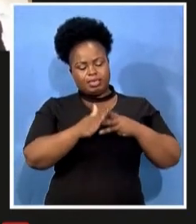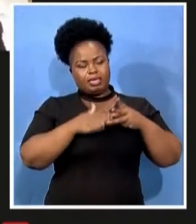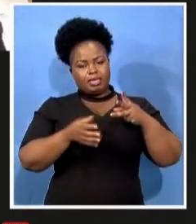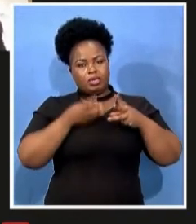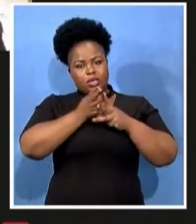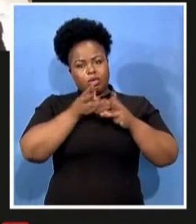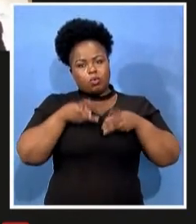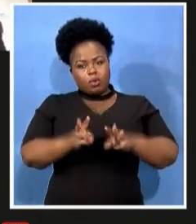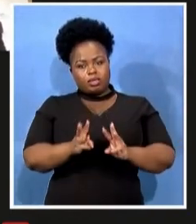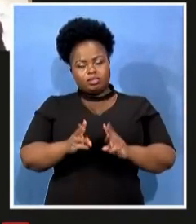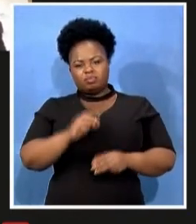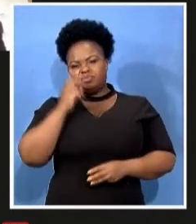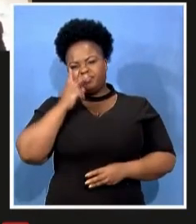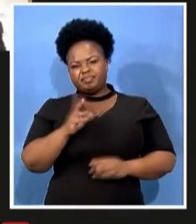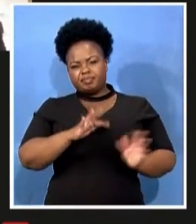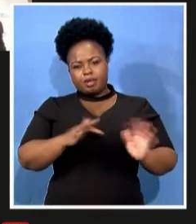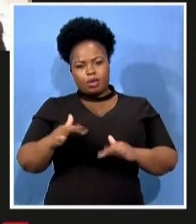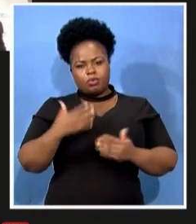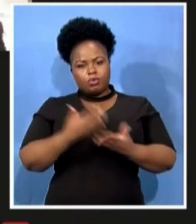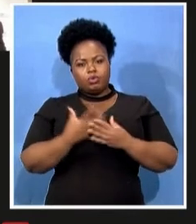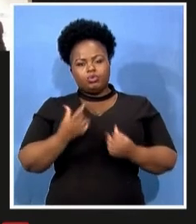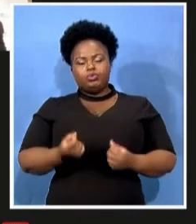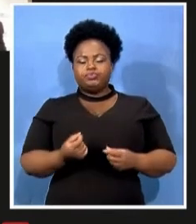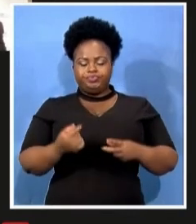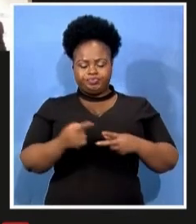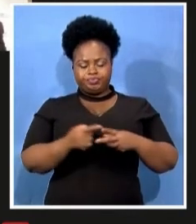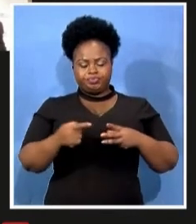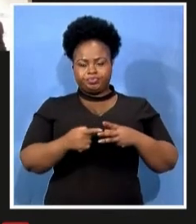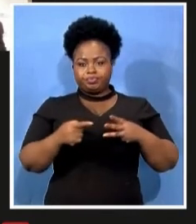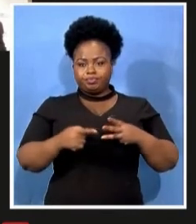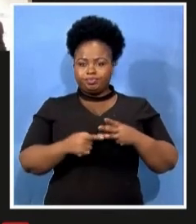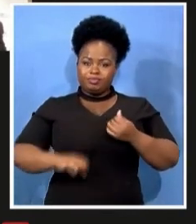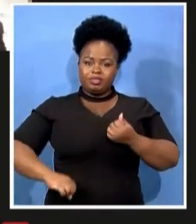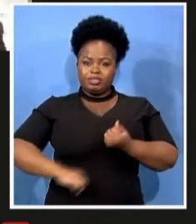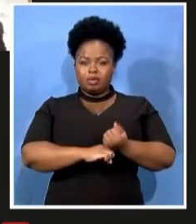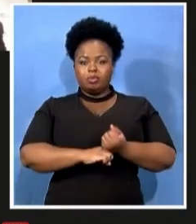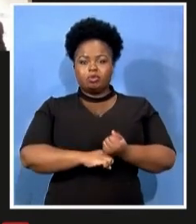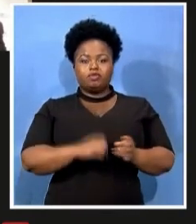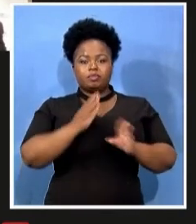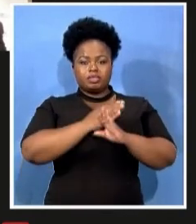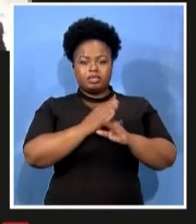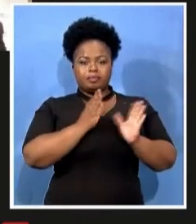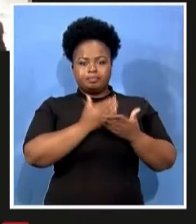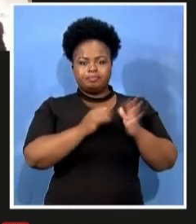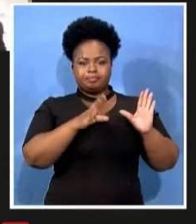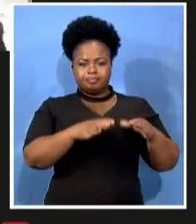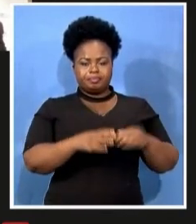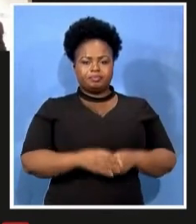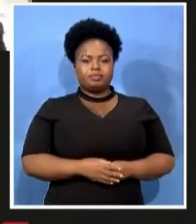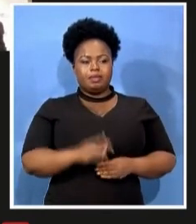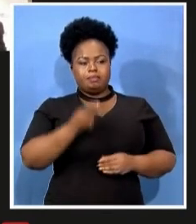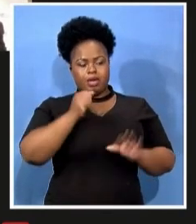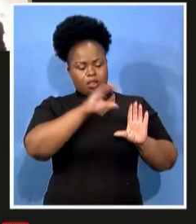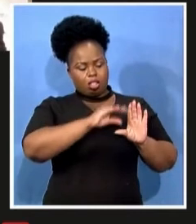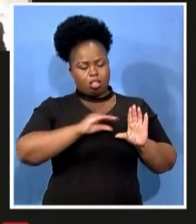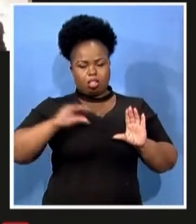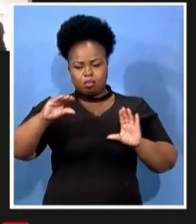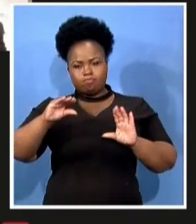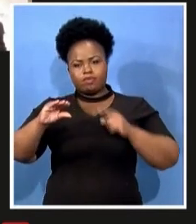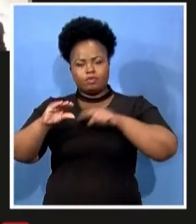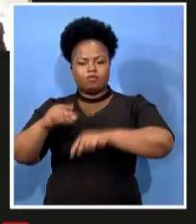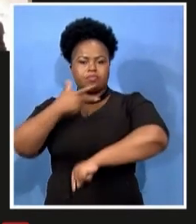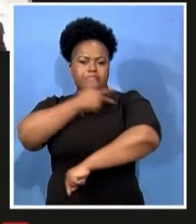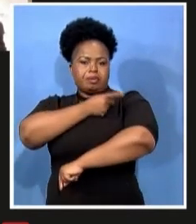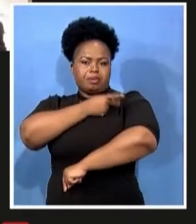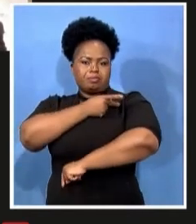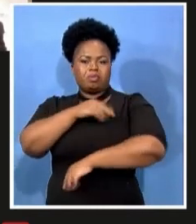the support from the private sector, pulling off funds to support vaccination, promoting the use of vaccine amongst employees,